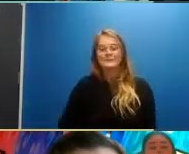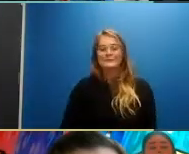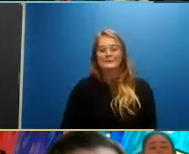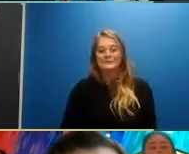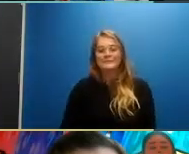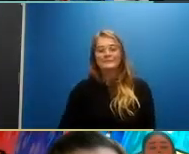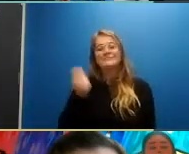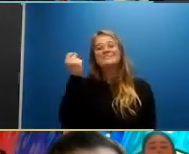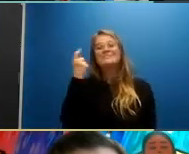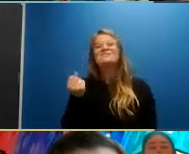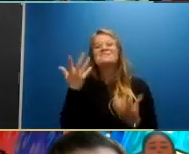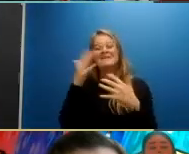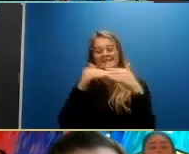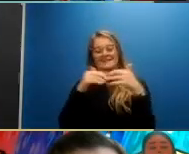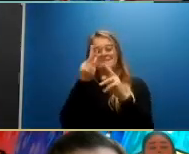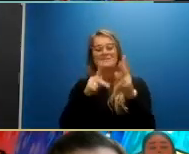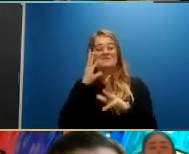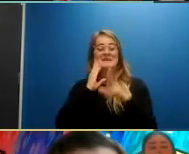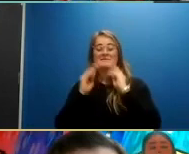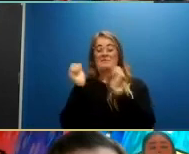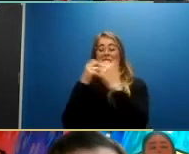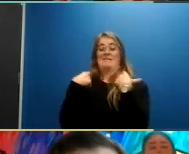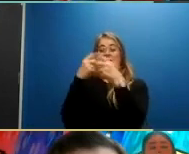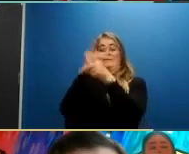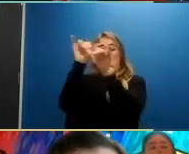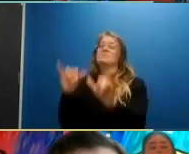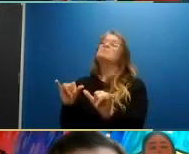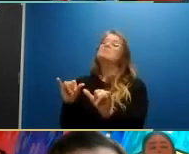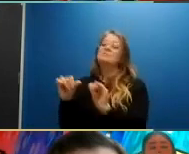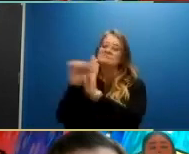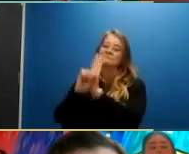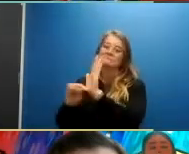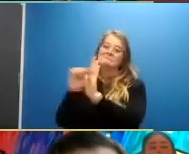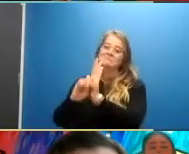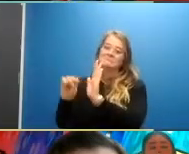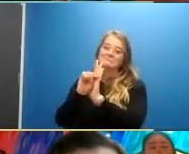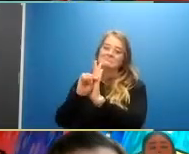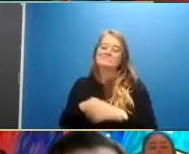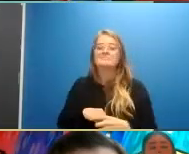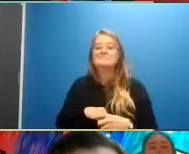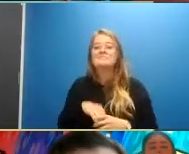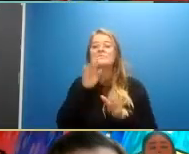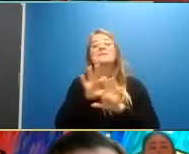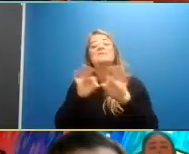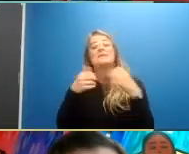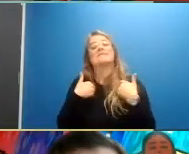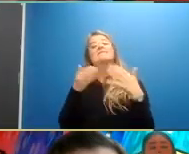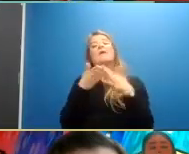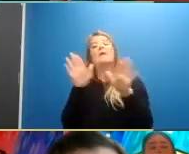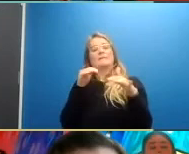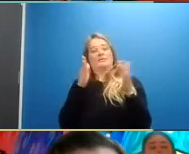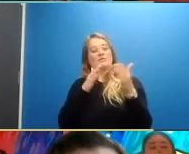Indigenous people have had very negative experiences within the healthcare system. So it's important to have that service available and to make